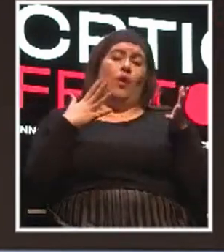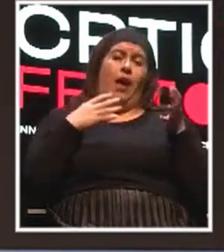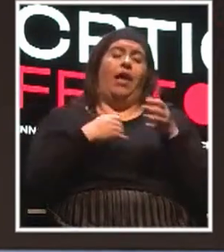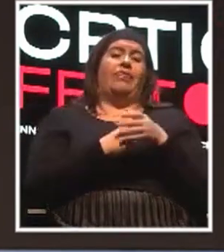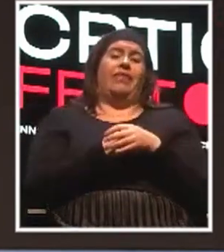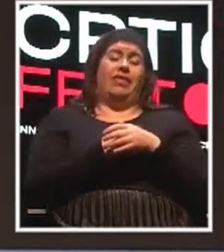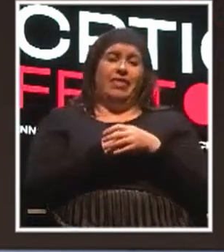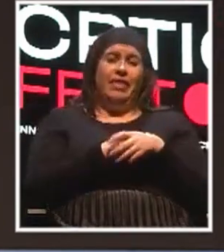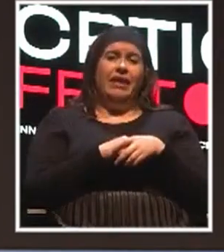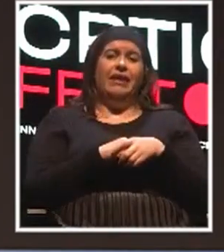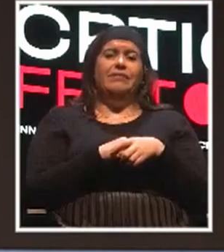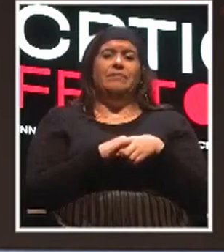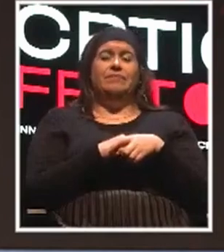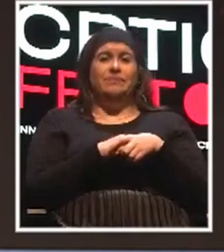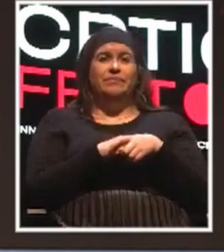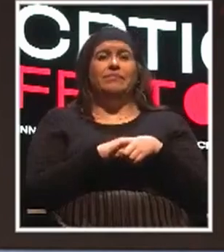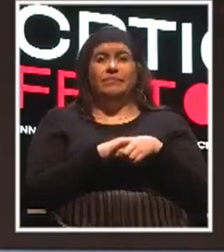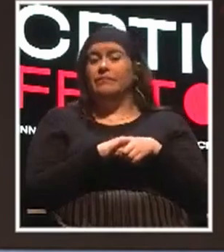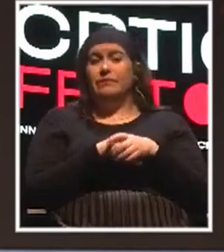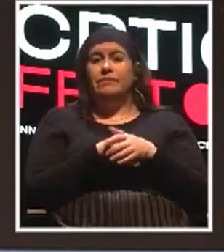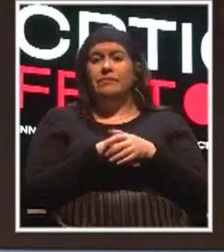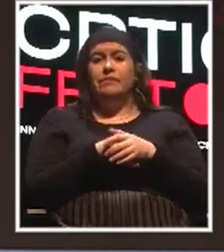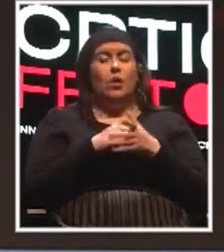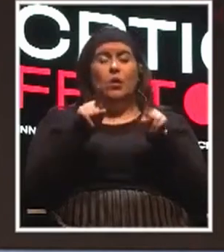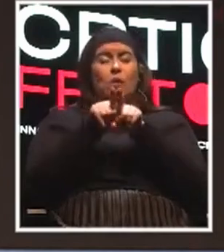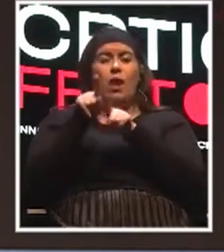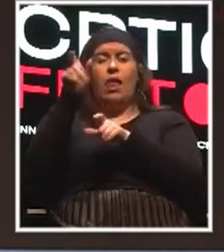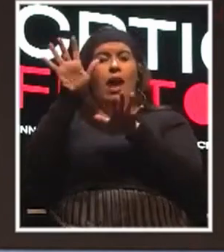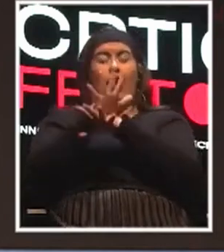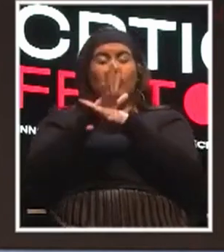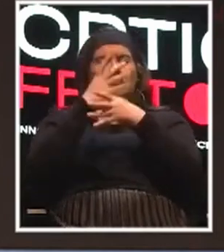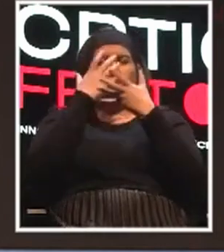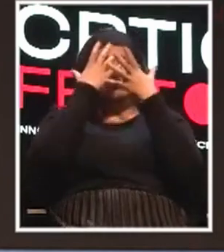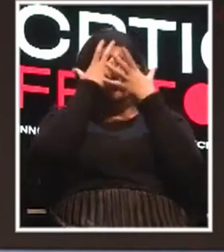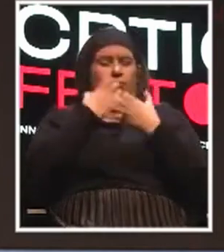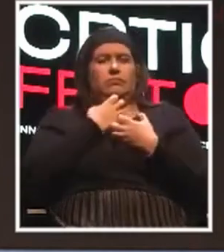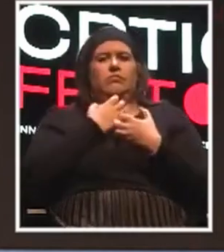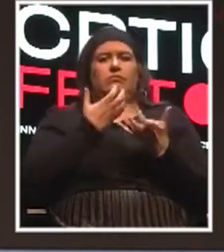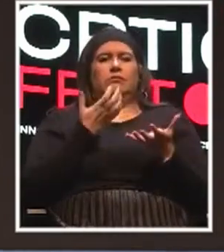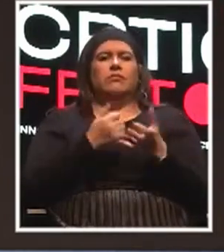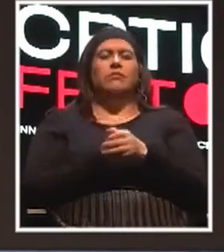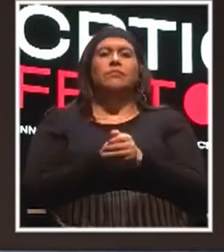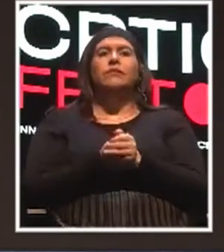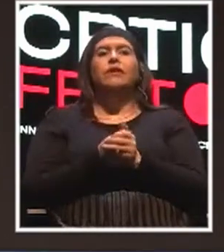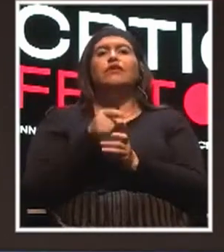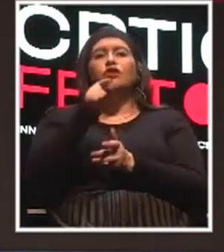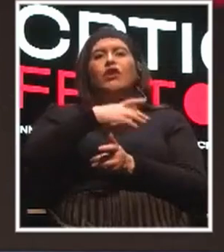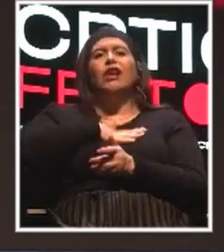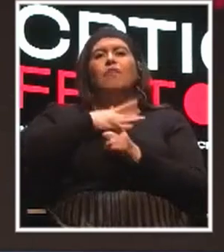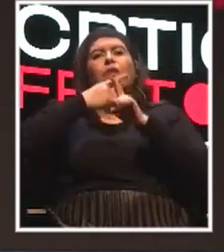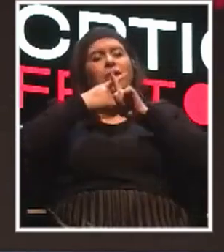with talent relations. But we wanted to go a lot further than we were